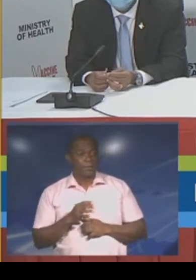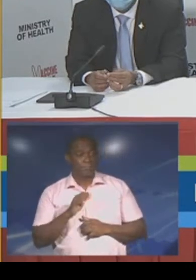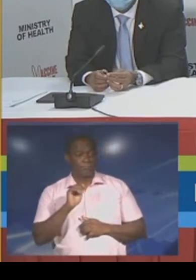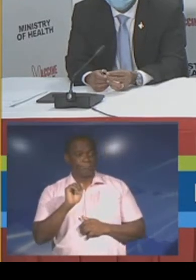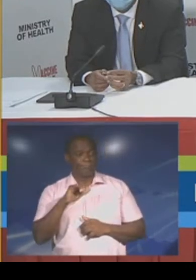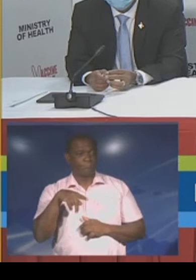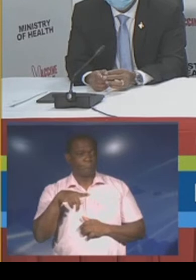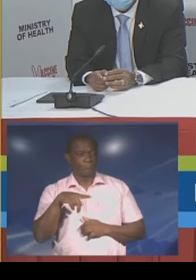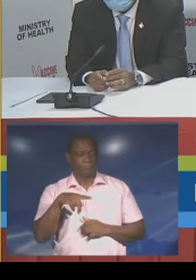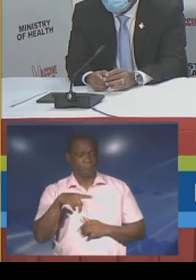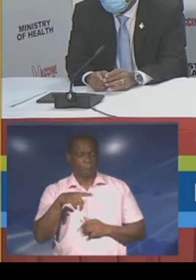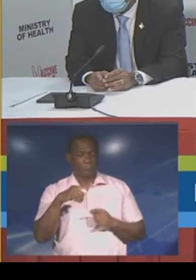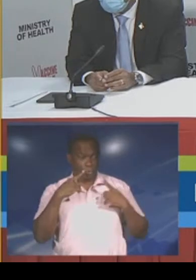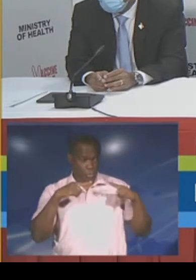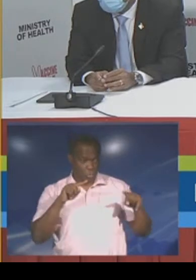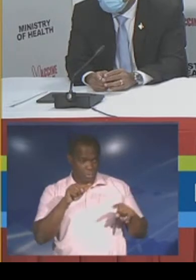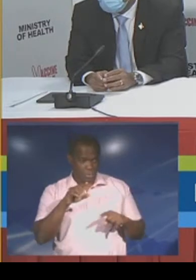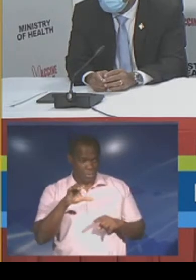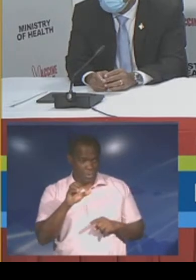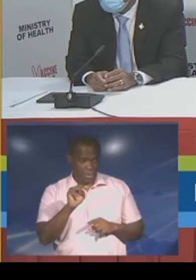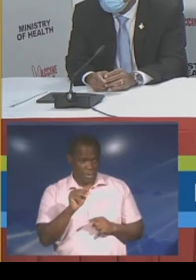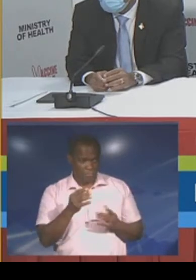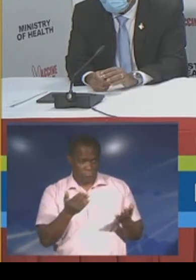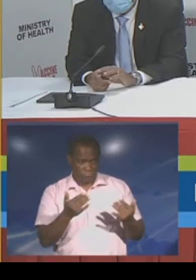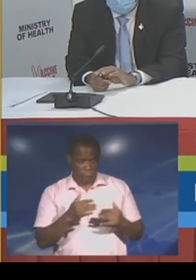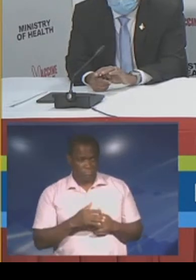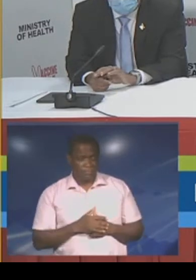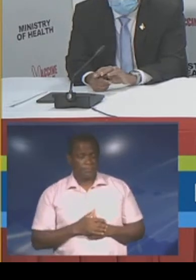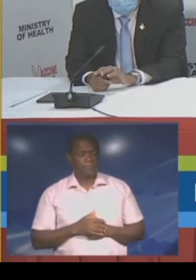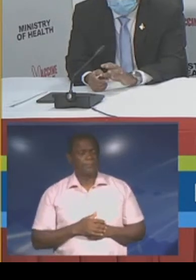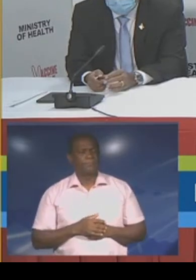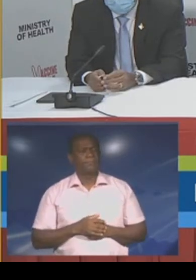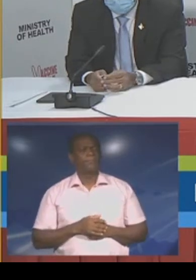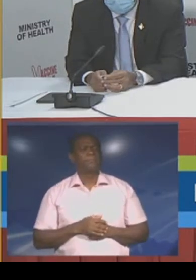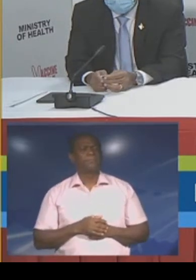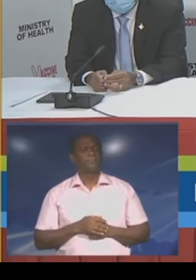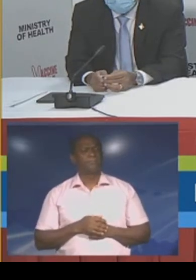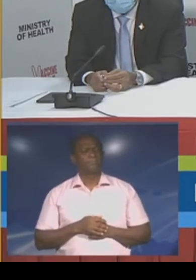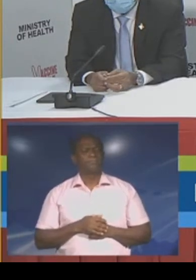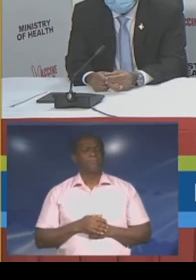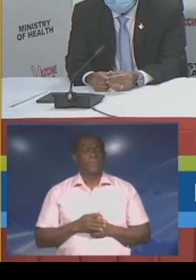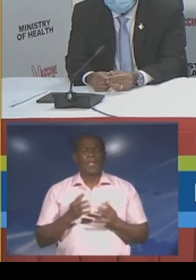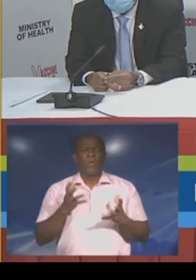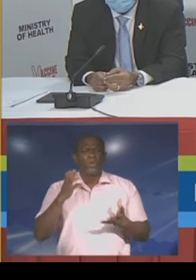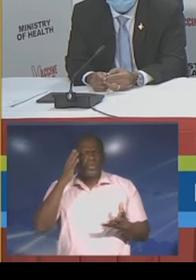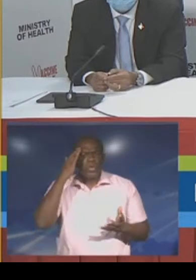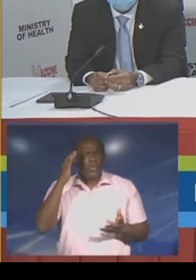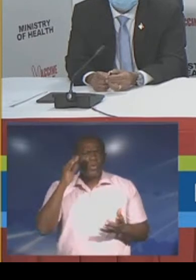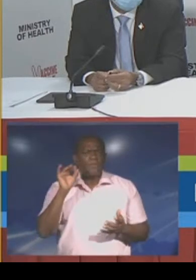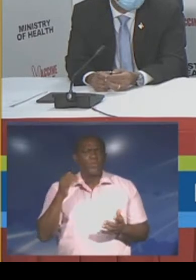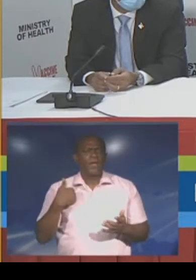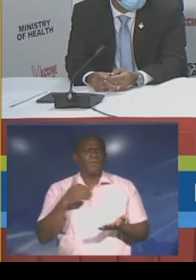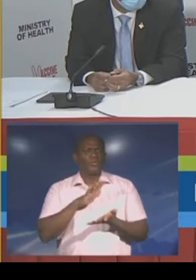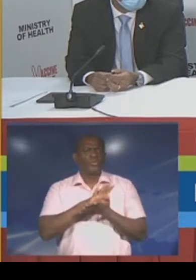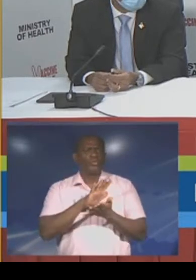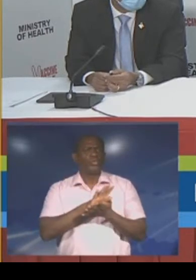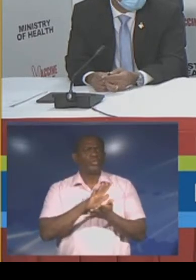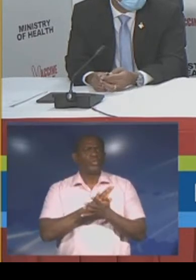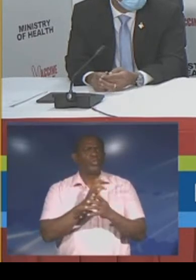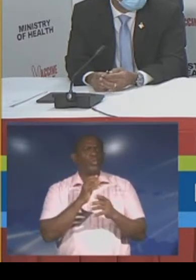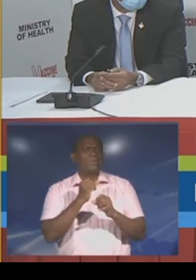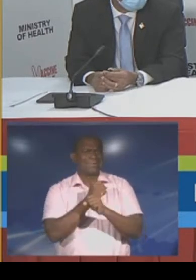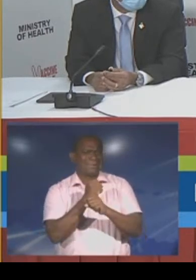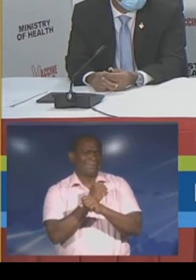follow-up question. Thank you again, Minister. I just wanted to know if you have the school figures, and also